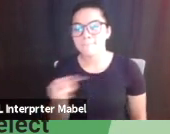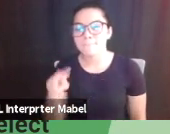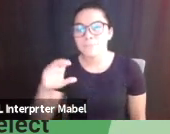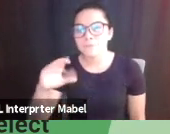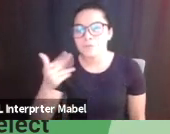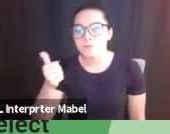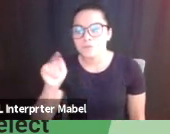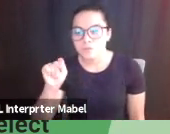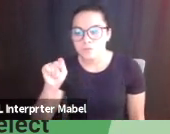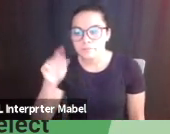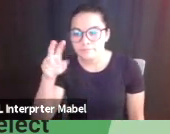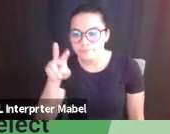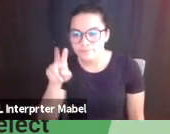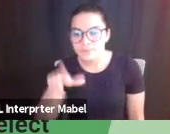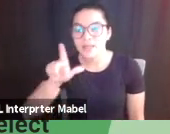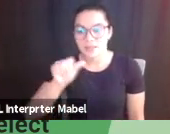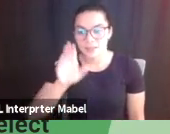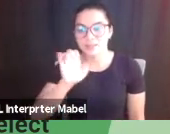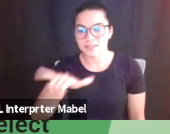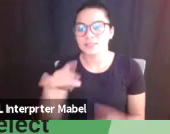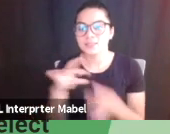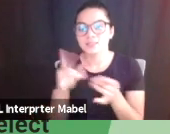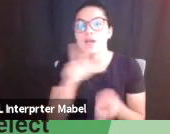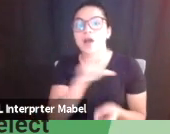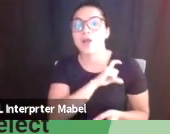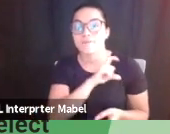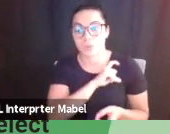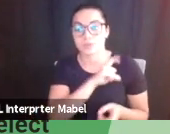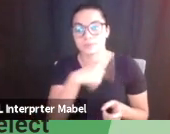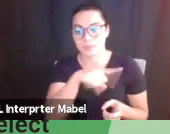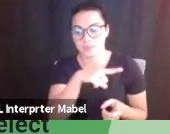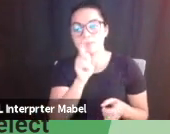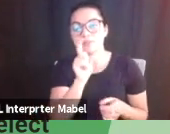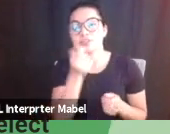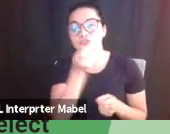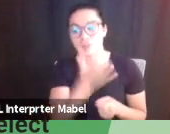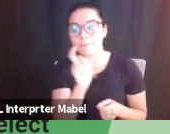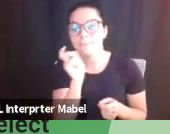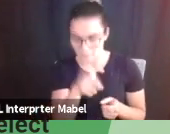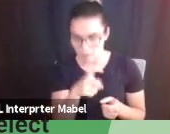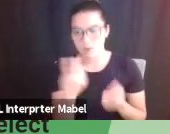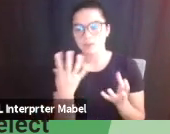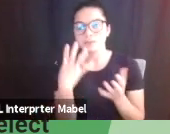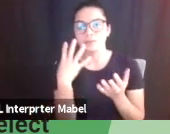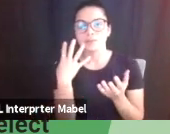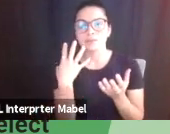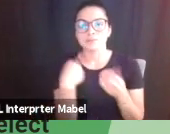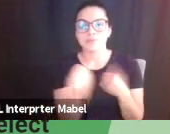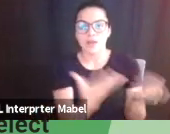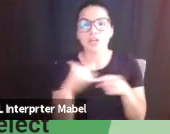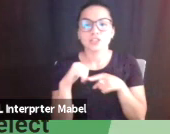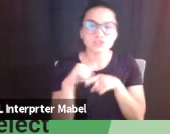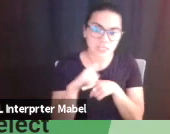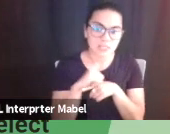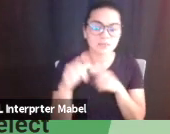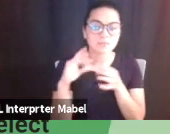Lacey says law enforcement and judges need to be trained in sexual assault and domestic violence. Mm-hmm.